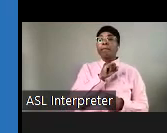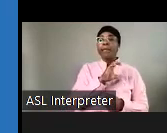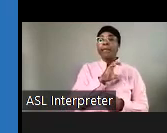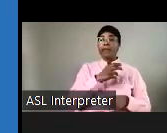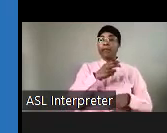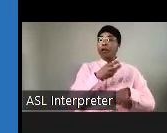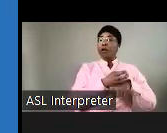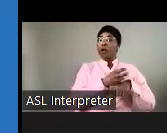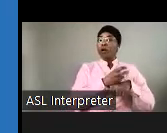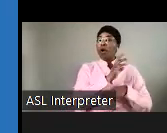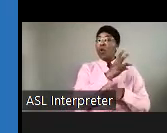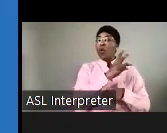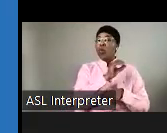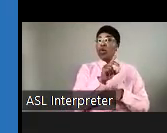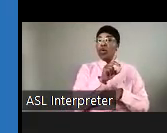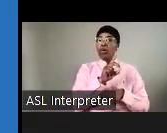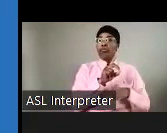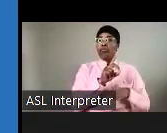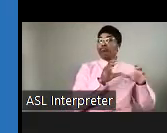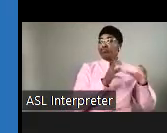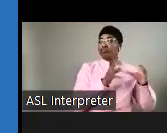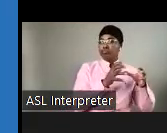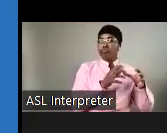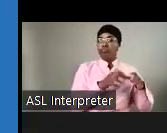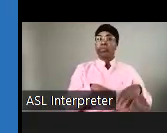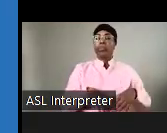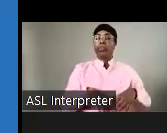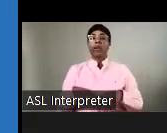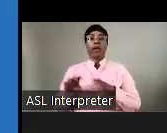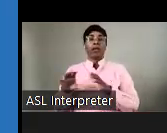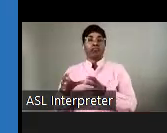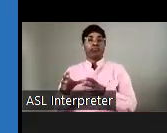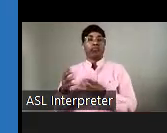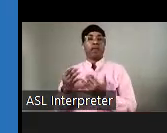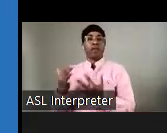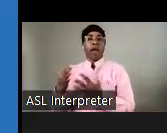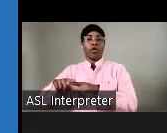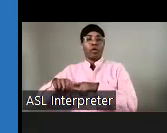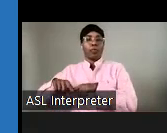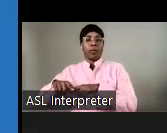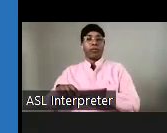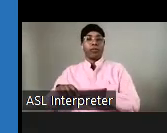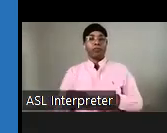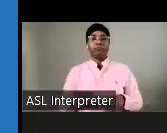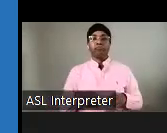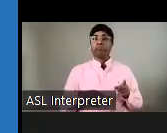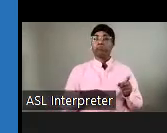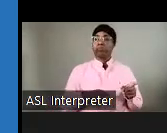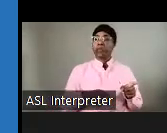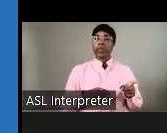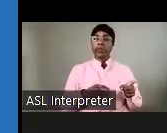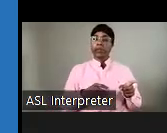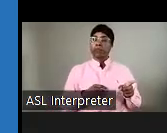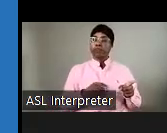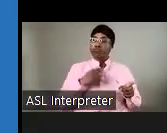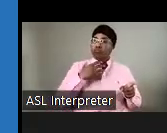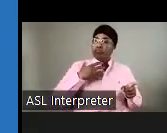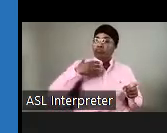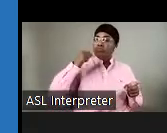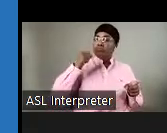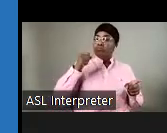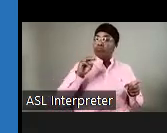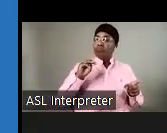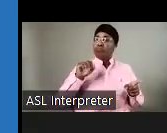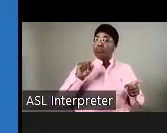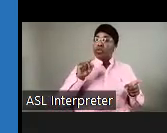if the percentage of aspen that makes up this forest is just mature aspen, but at a fairly low percentage,